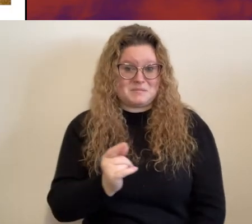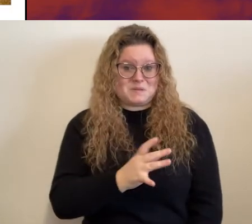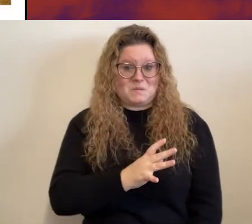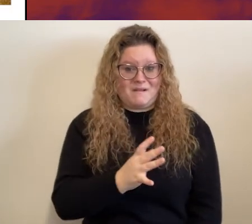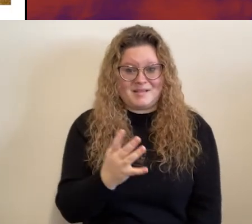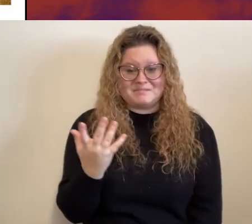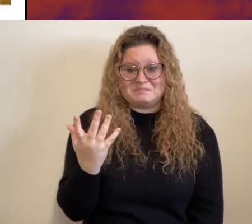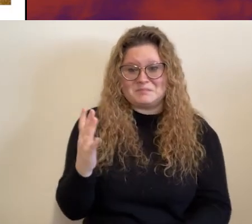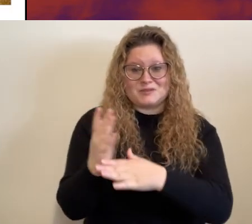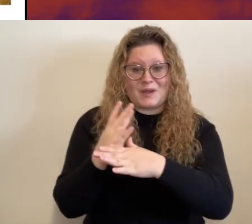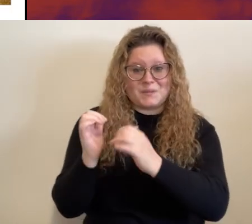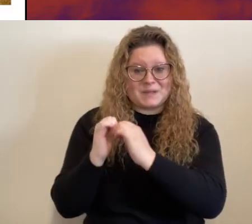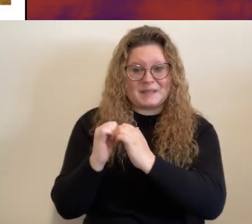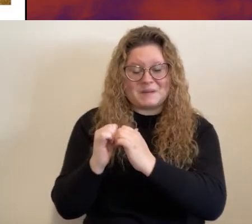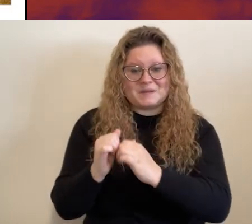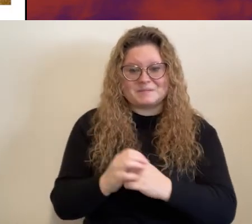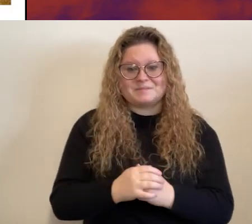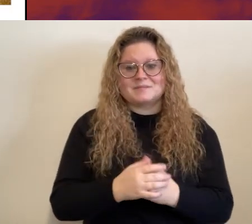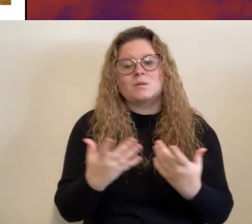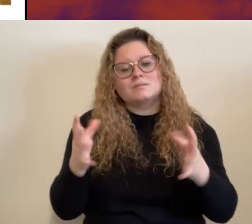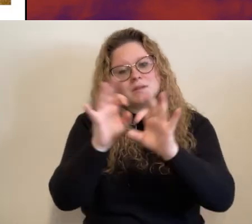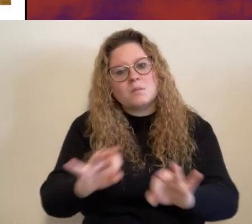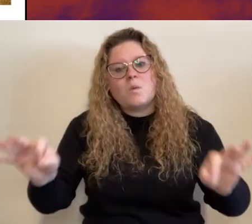work. So again, it's the way you show up.